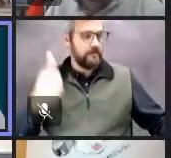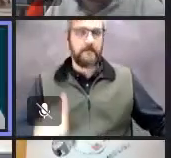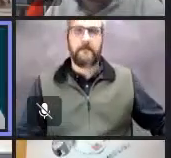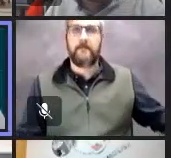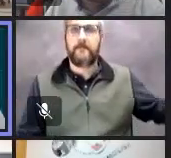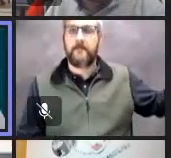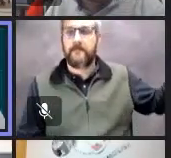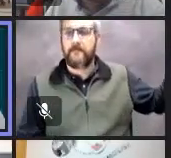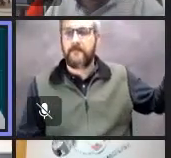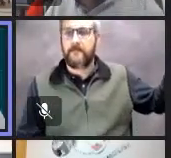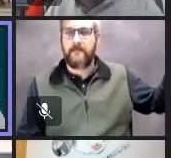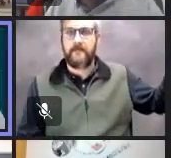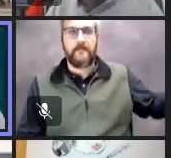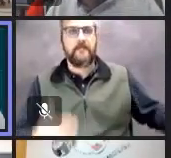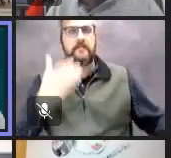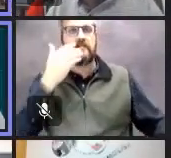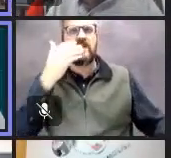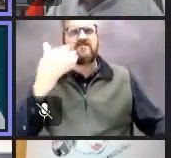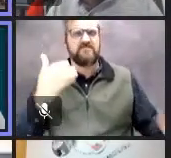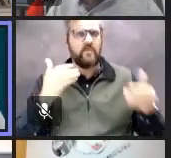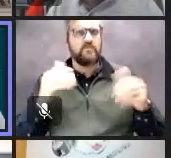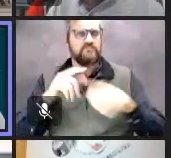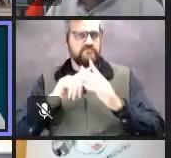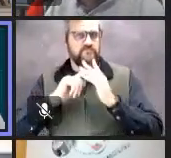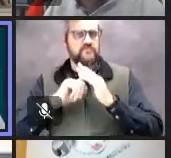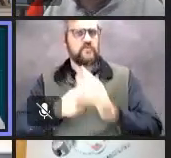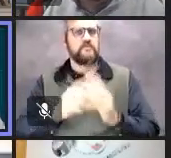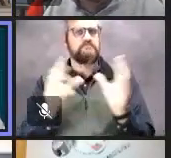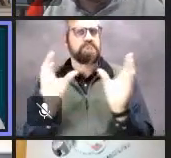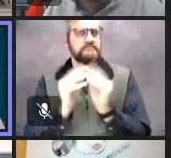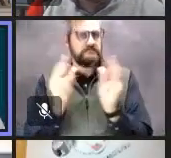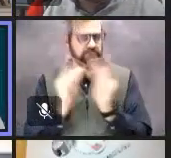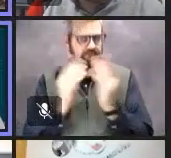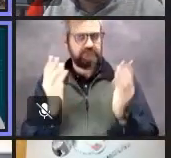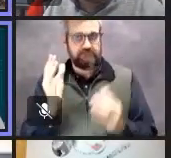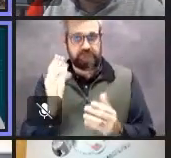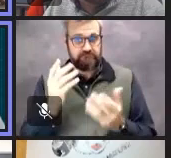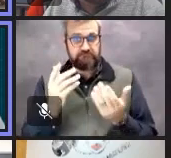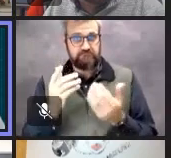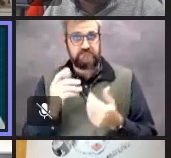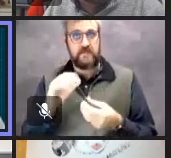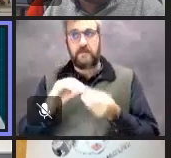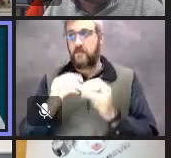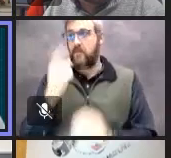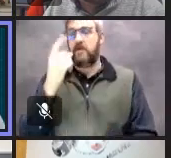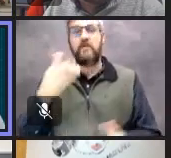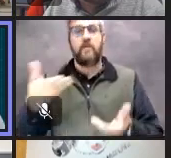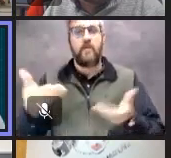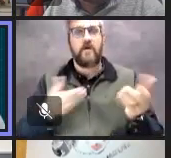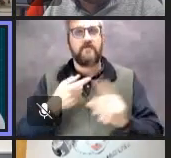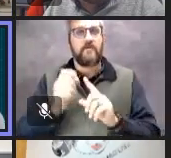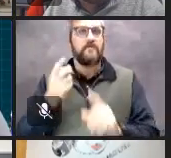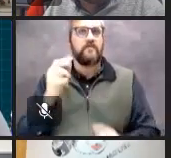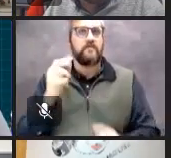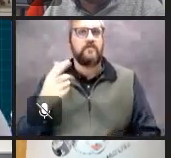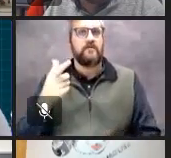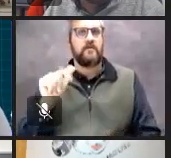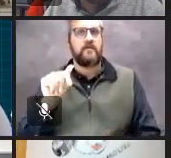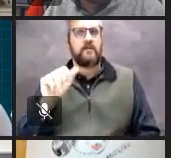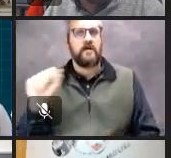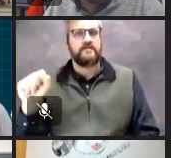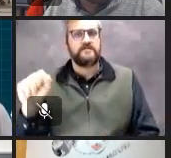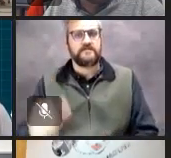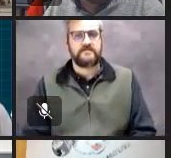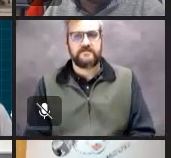All right, thank you. We will go ahead and call the meeting to order, and we'll begin with item one, our welcome from Dr. Glass.